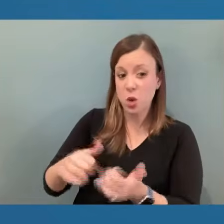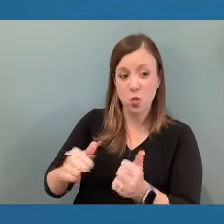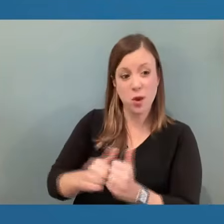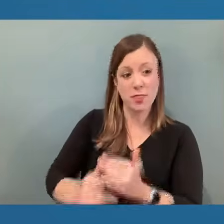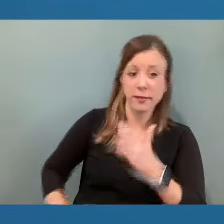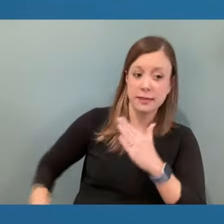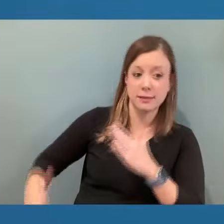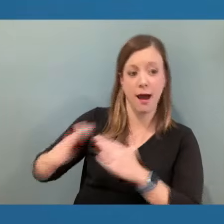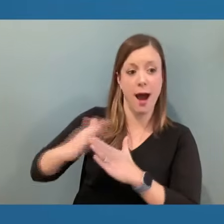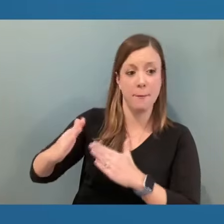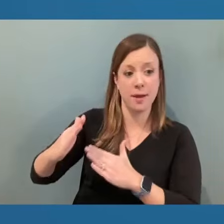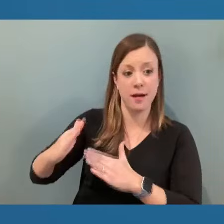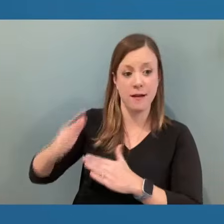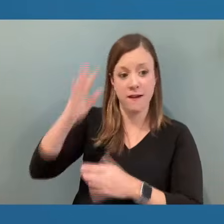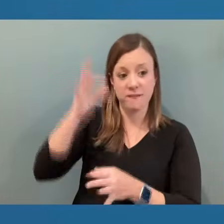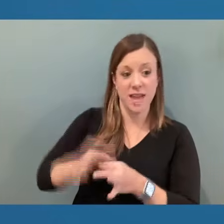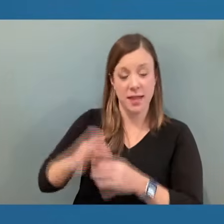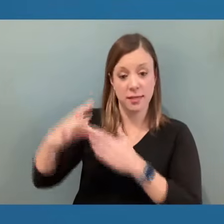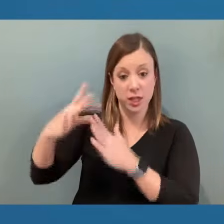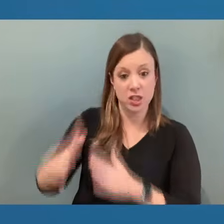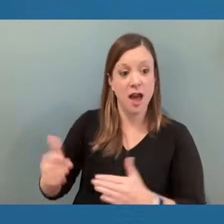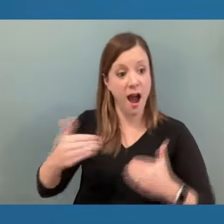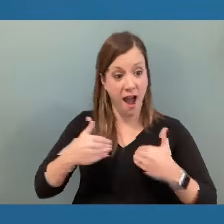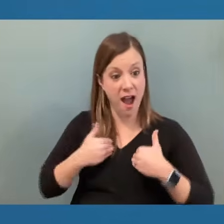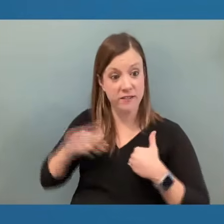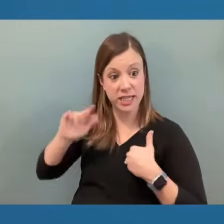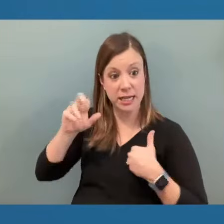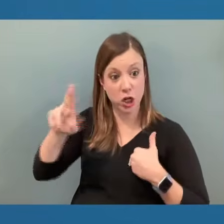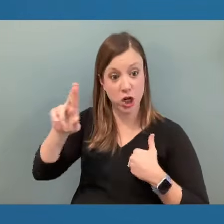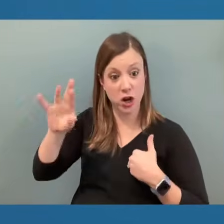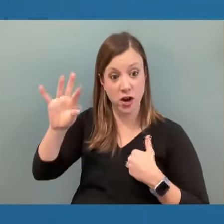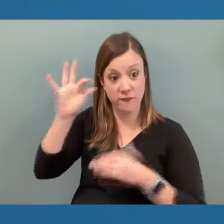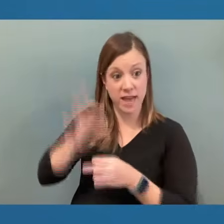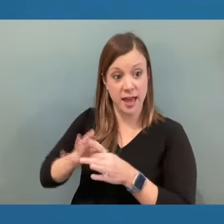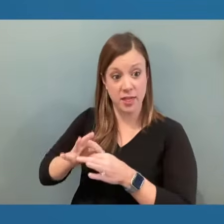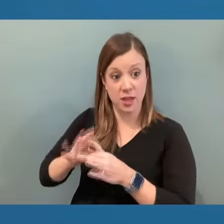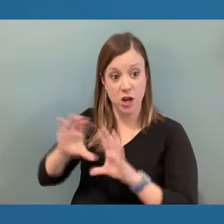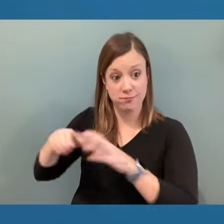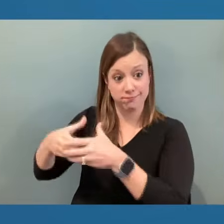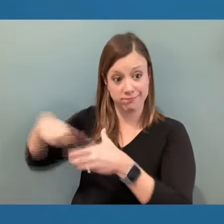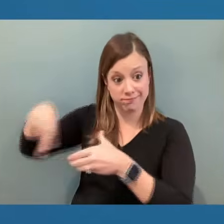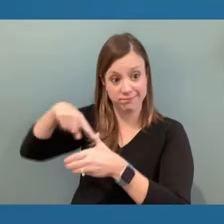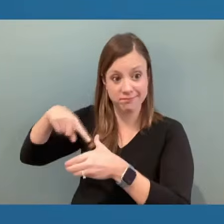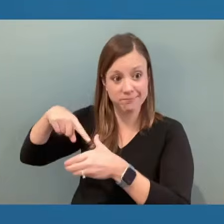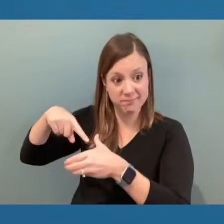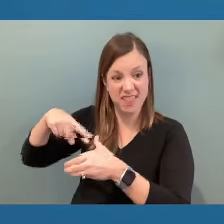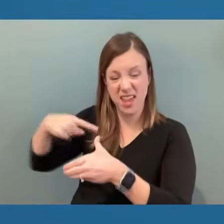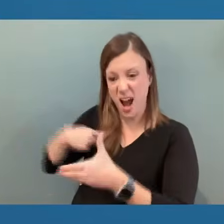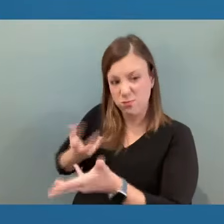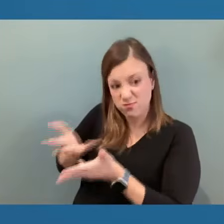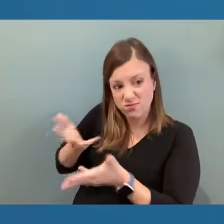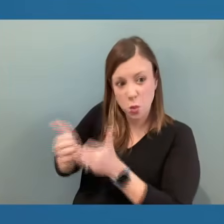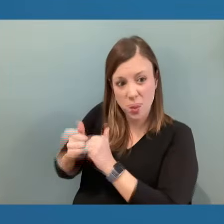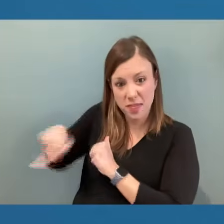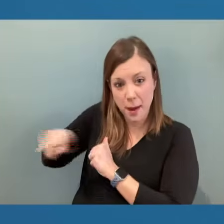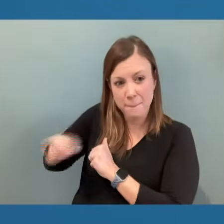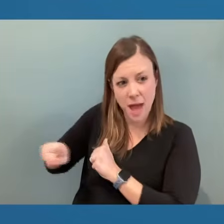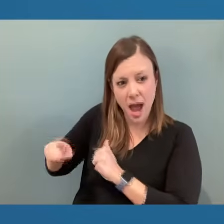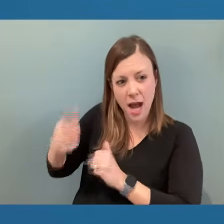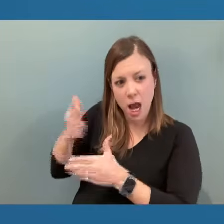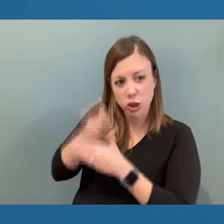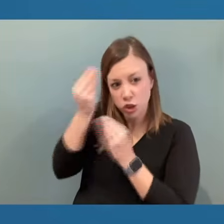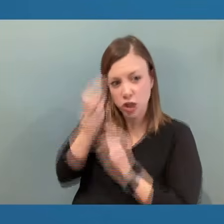I also have an interfaith clergy council. I convened my executive committee to share with them my thought processes,